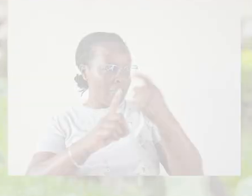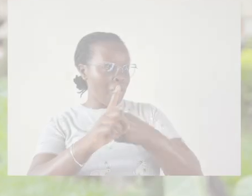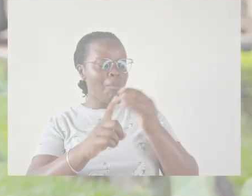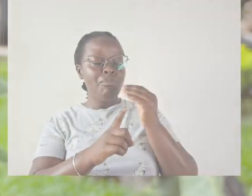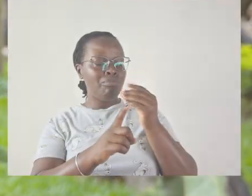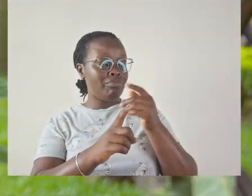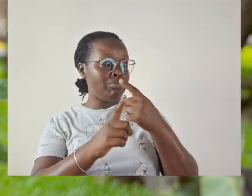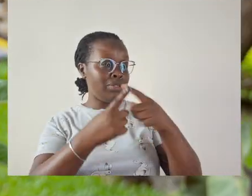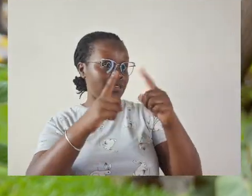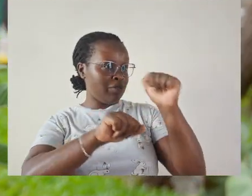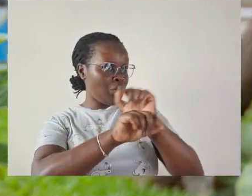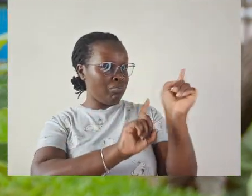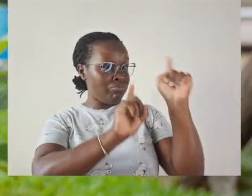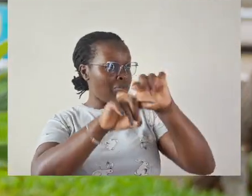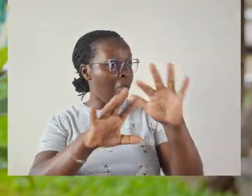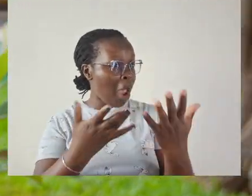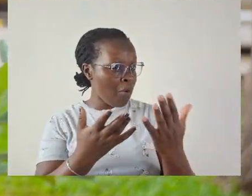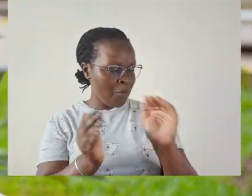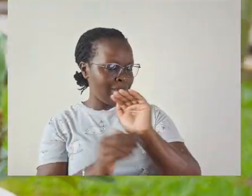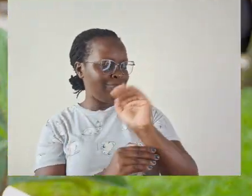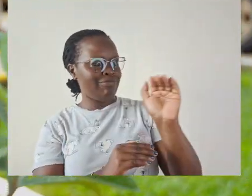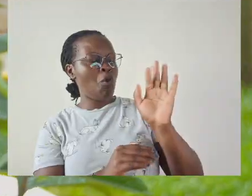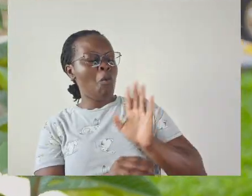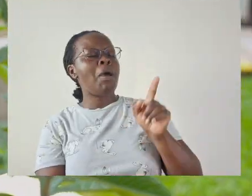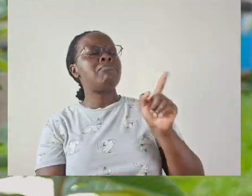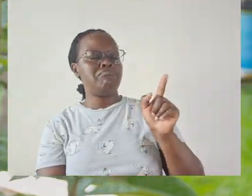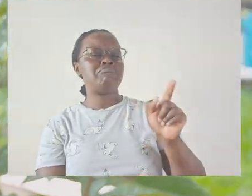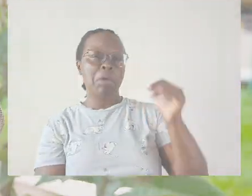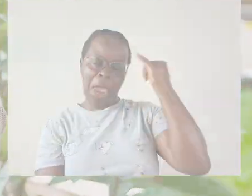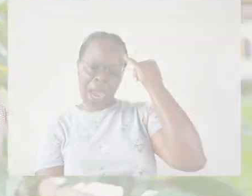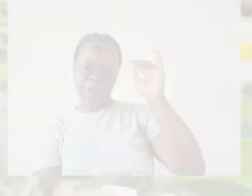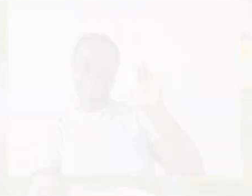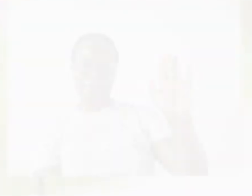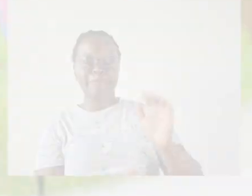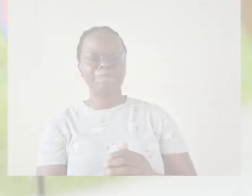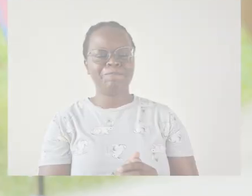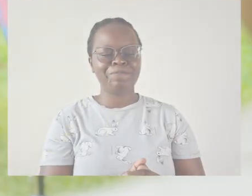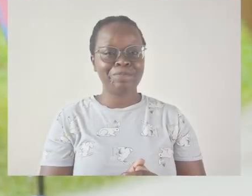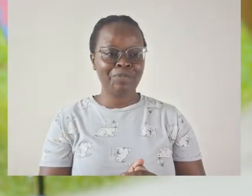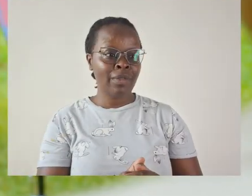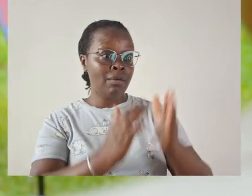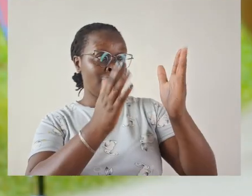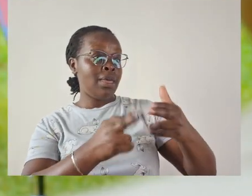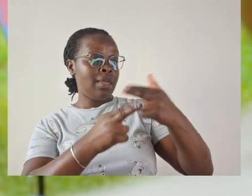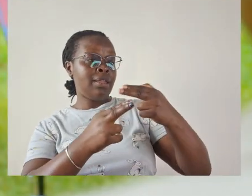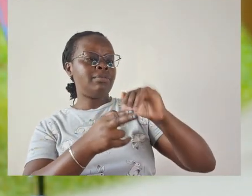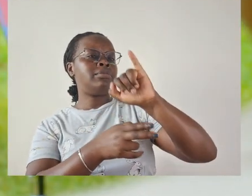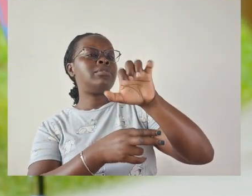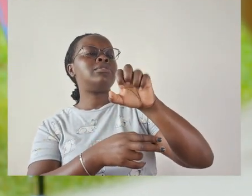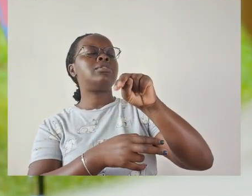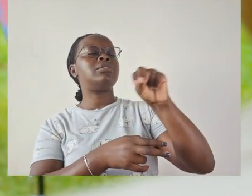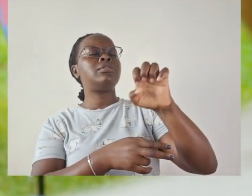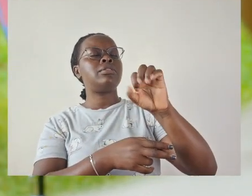to Jeniffer Kaberi, the founder of Mtoto, to shed light on this initiative. Jeniffer, thank you so much for making time for